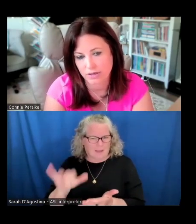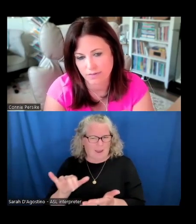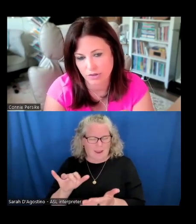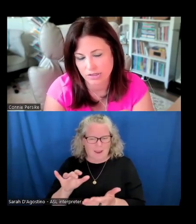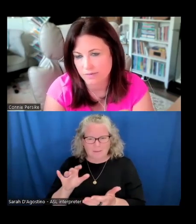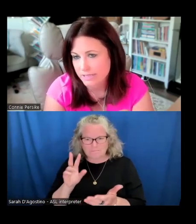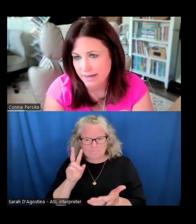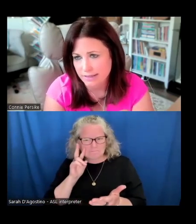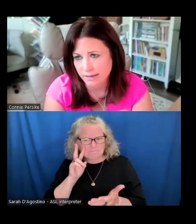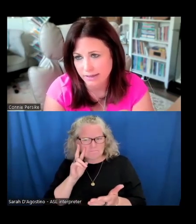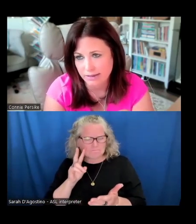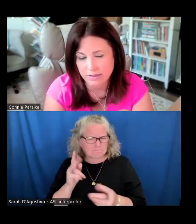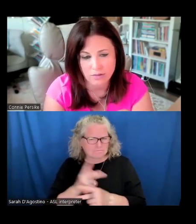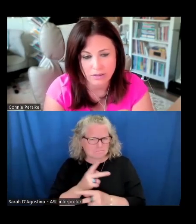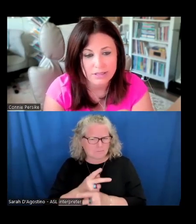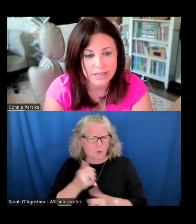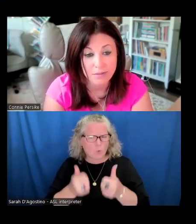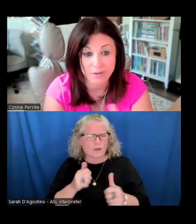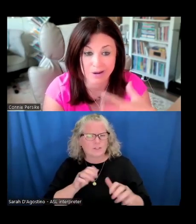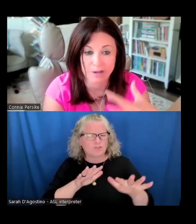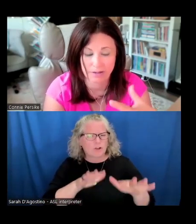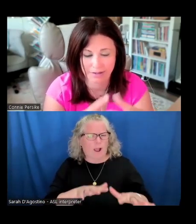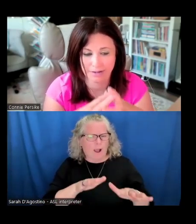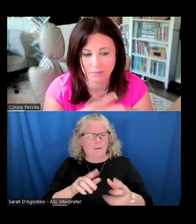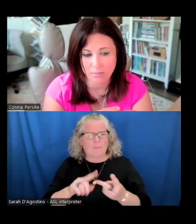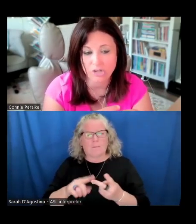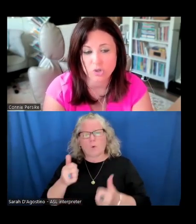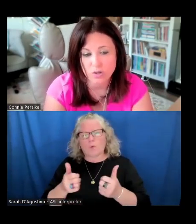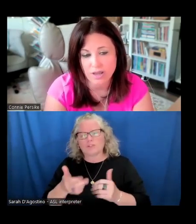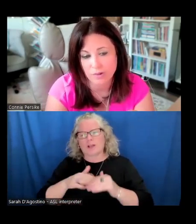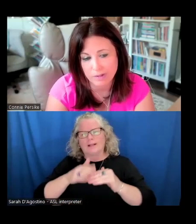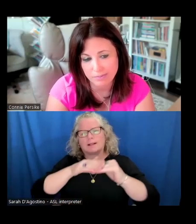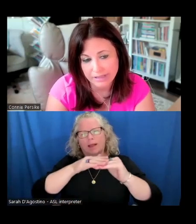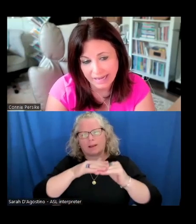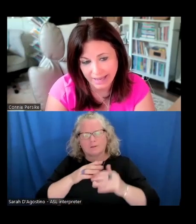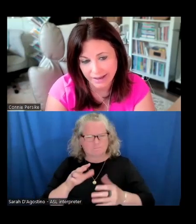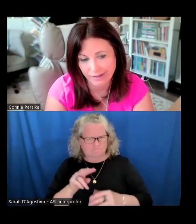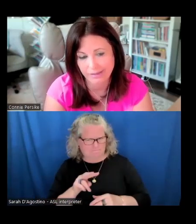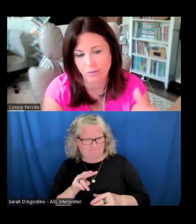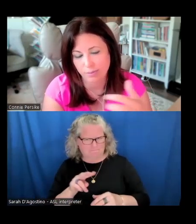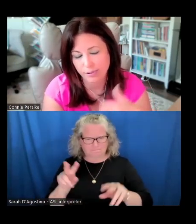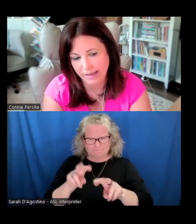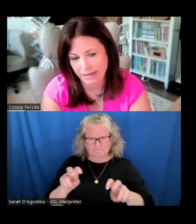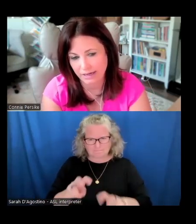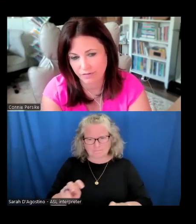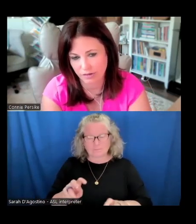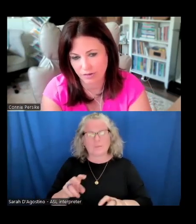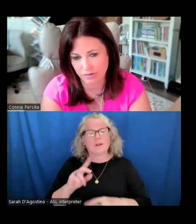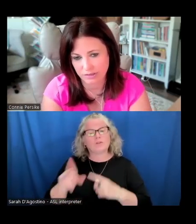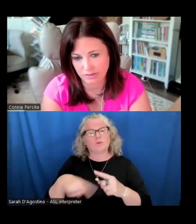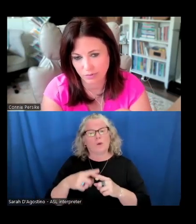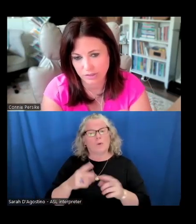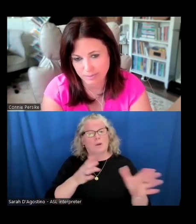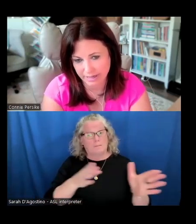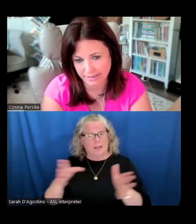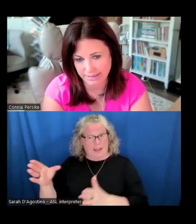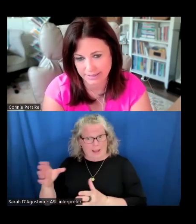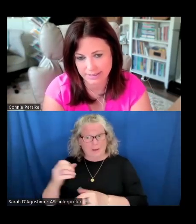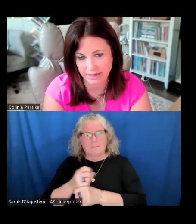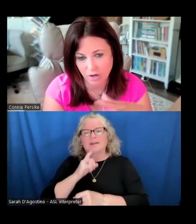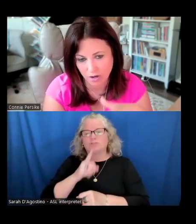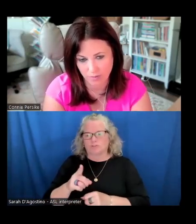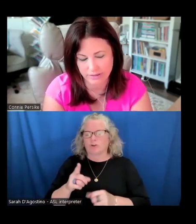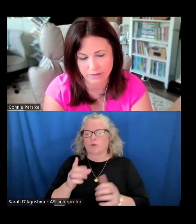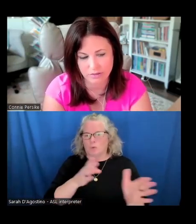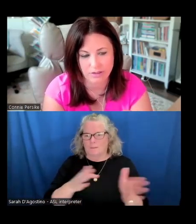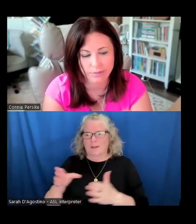the student versus what's escalating the student. And then we want to make sure that when we plan, that we're planning for those responses